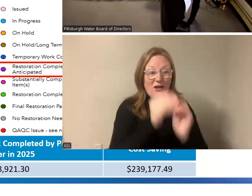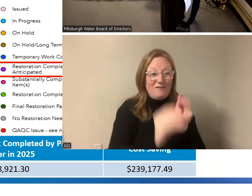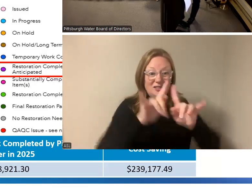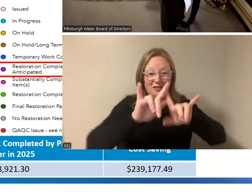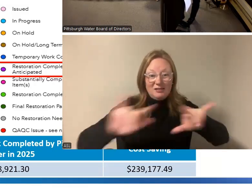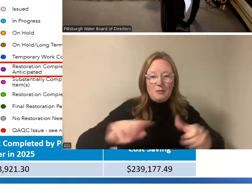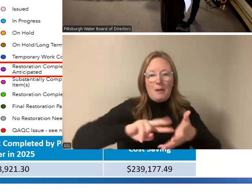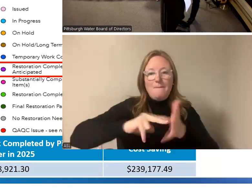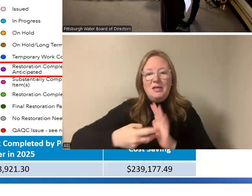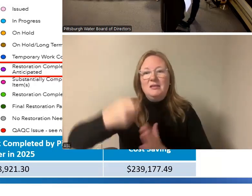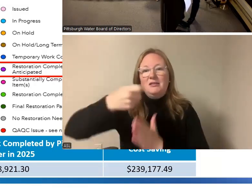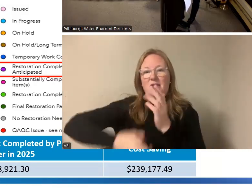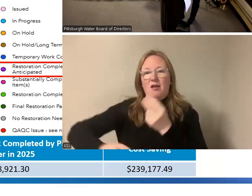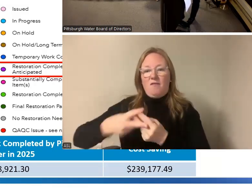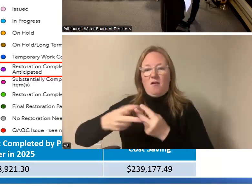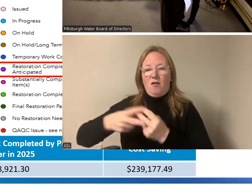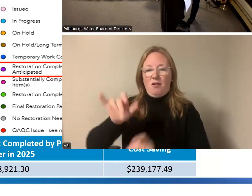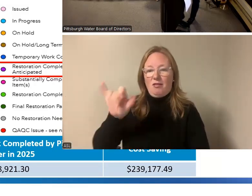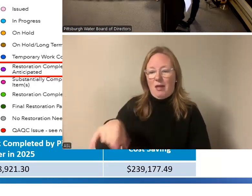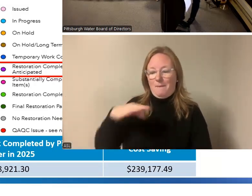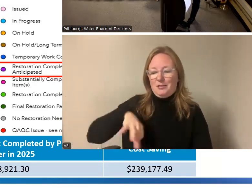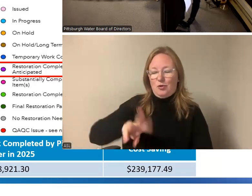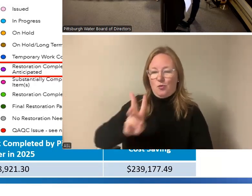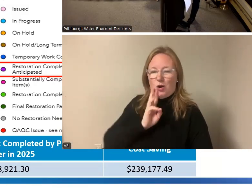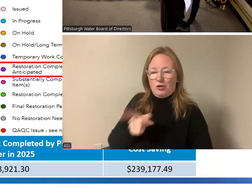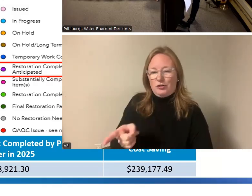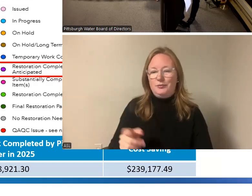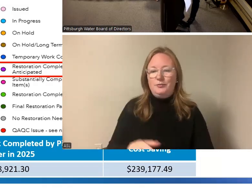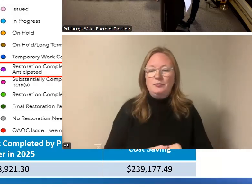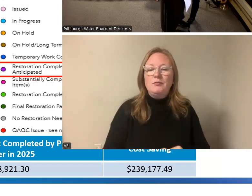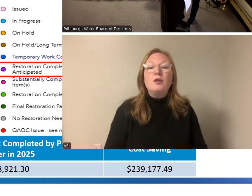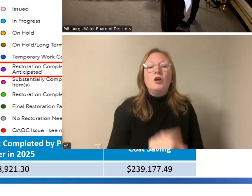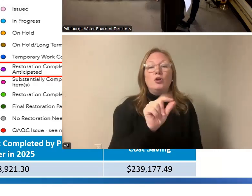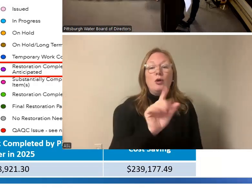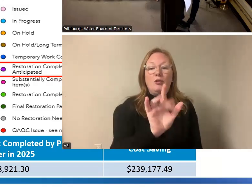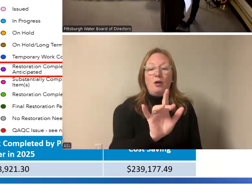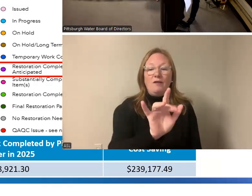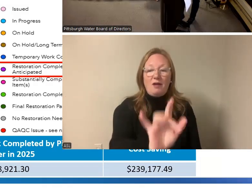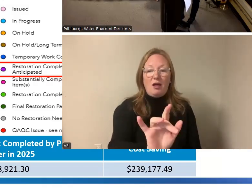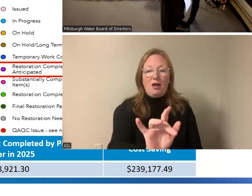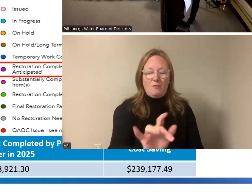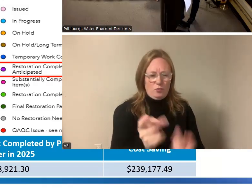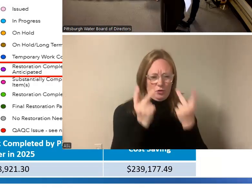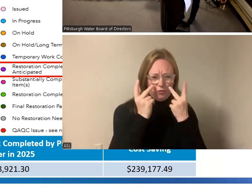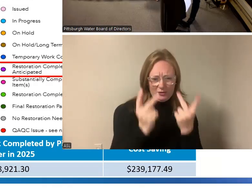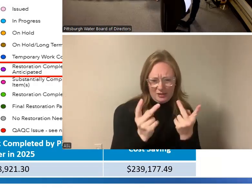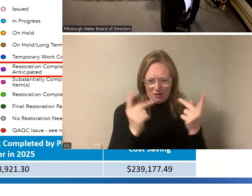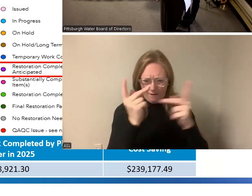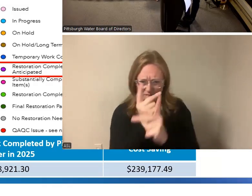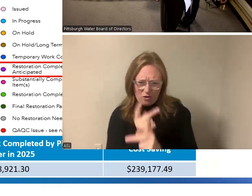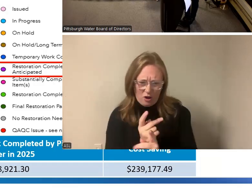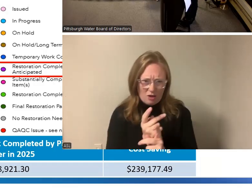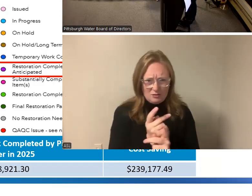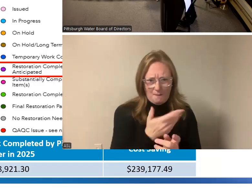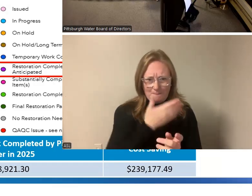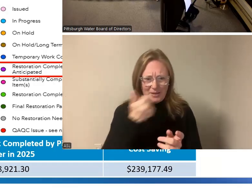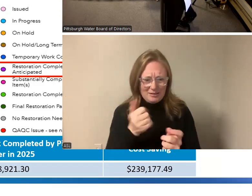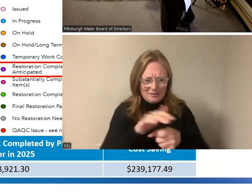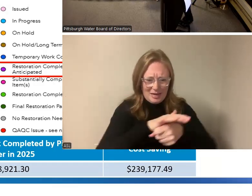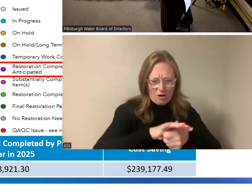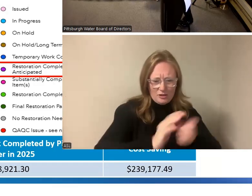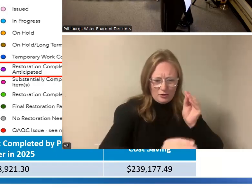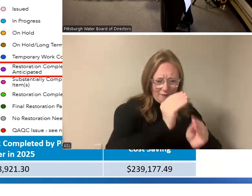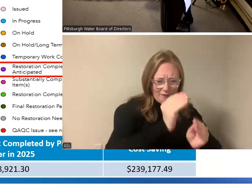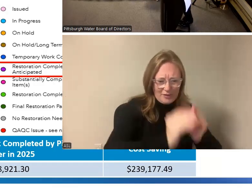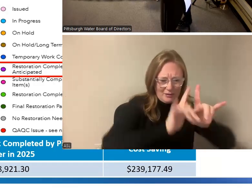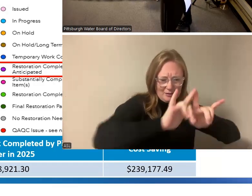Water. In 2025, through strategic alignments with overlapping projects, efficiencies were achieved at 26